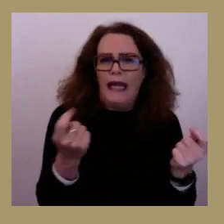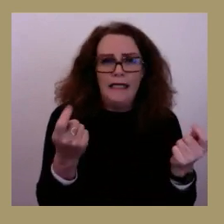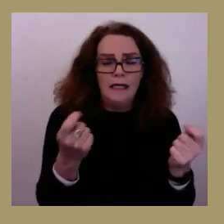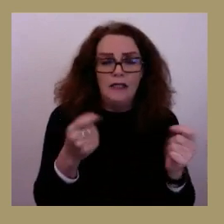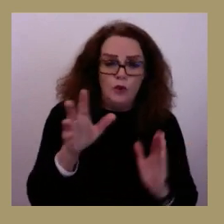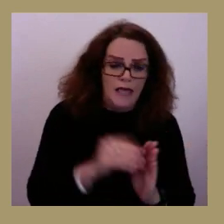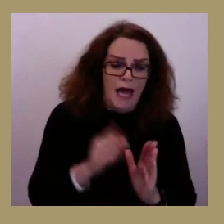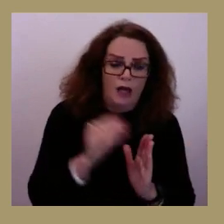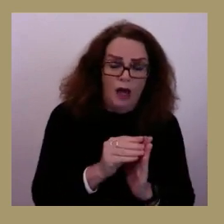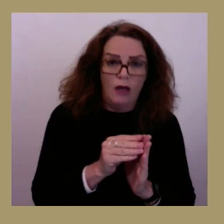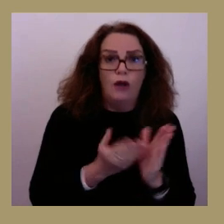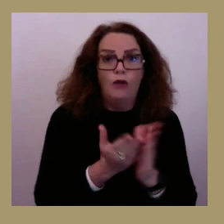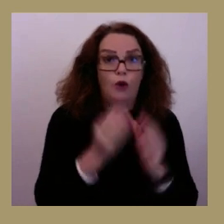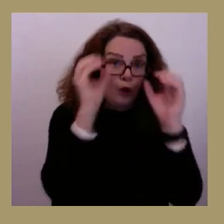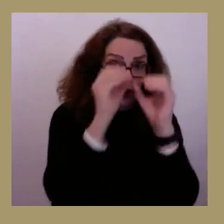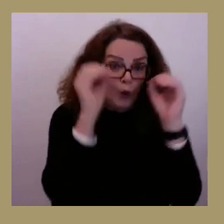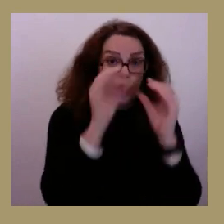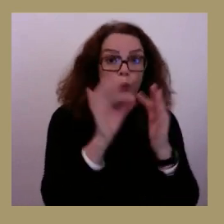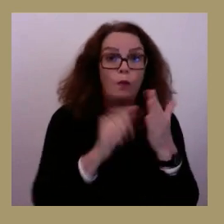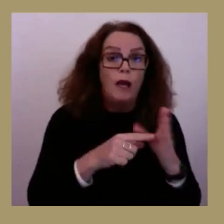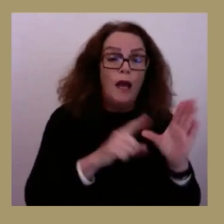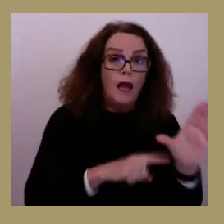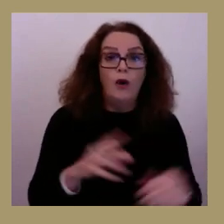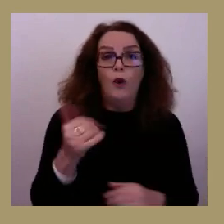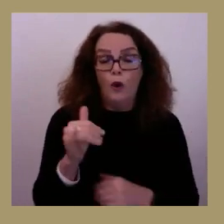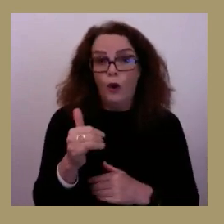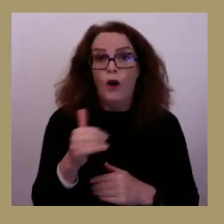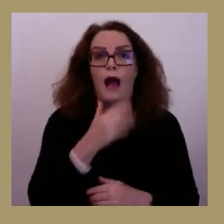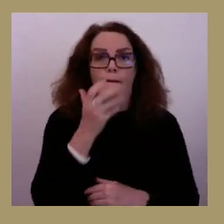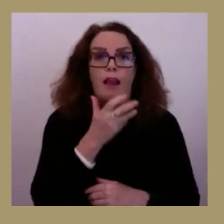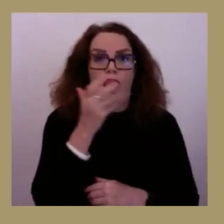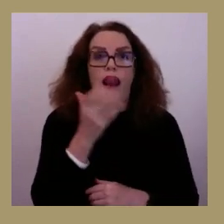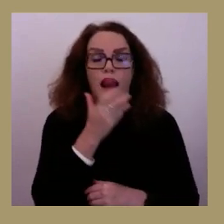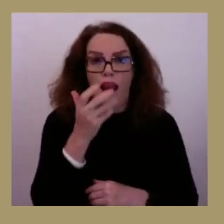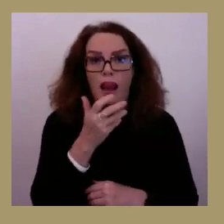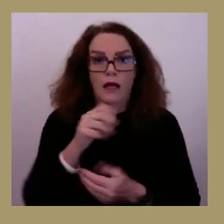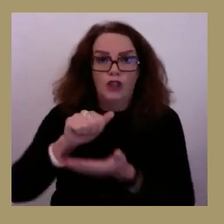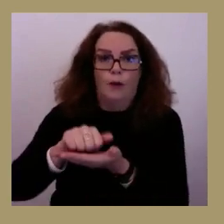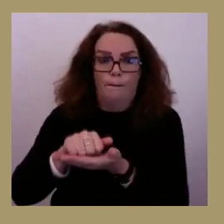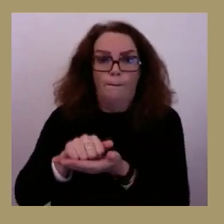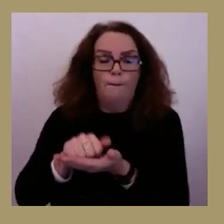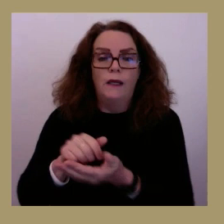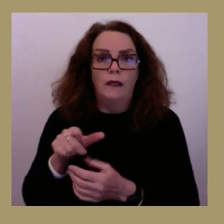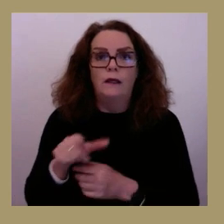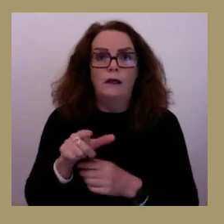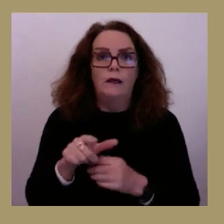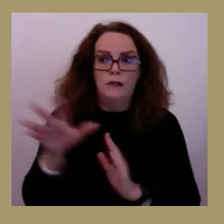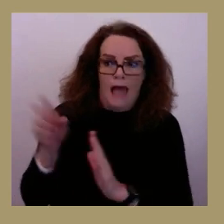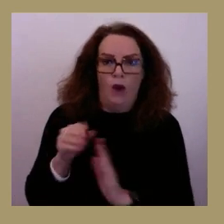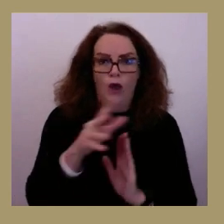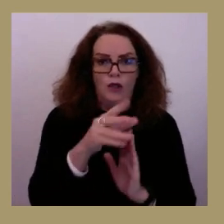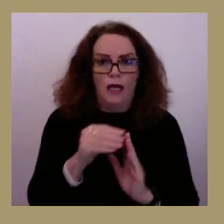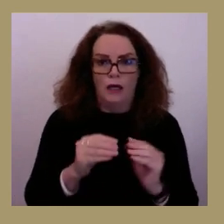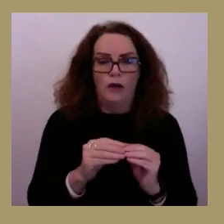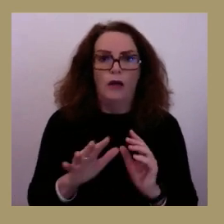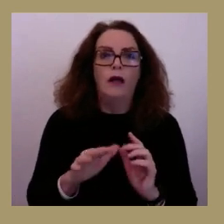the Google Play Store or the iOS Apple App Store. You will also need to make sure that you have the most